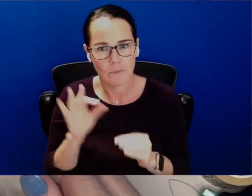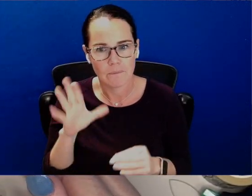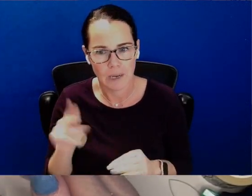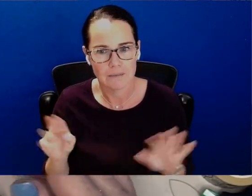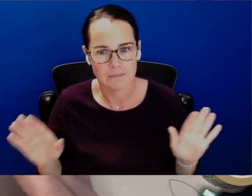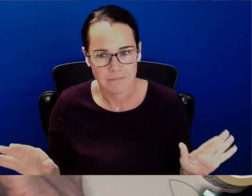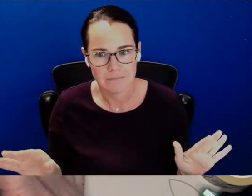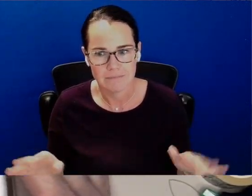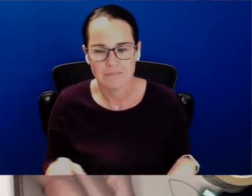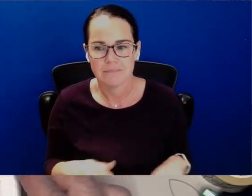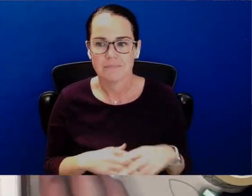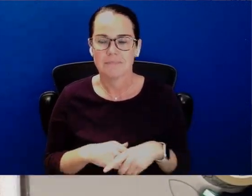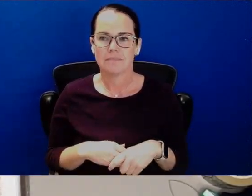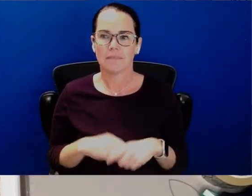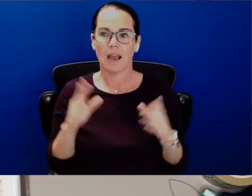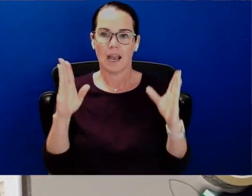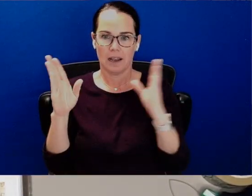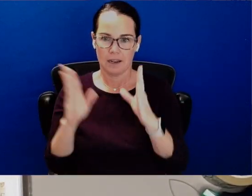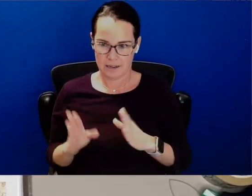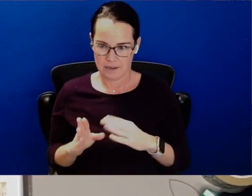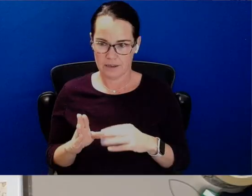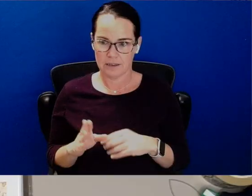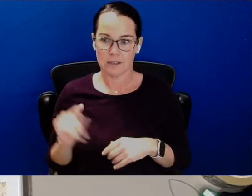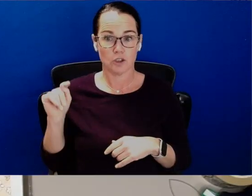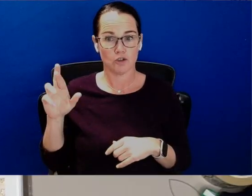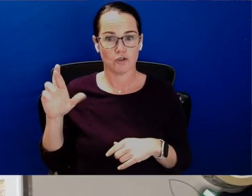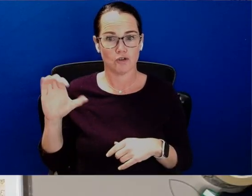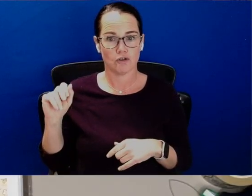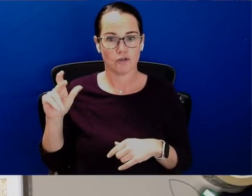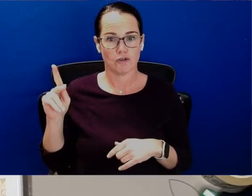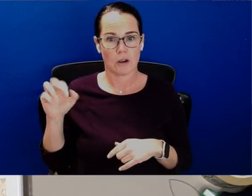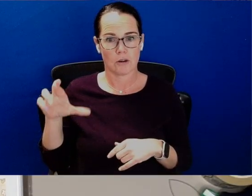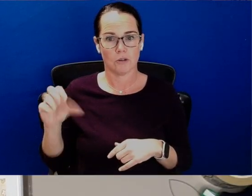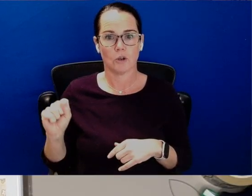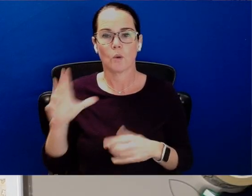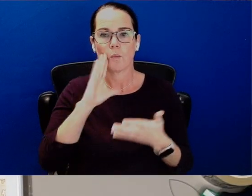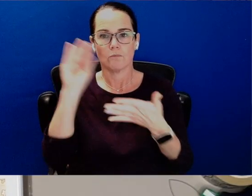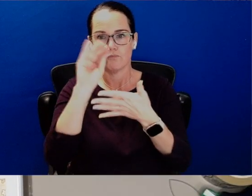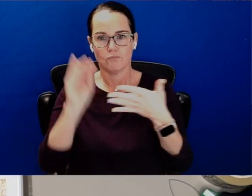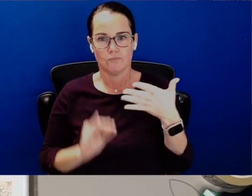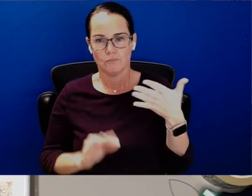And then I have my trackers that I'm going to fill out